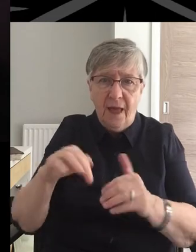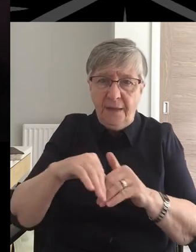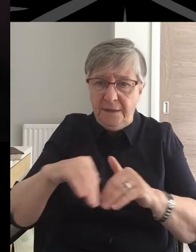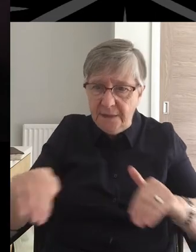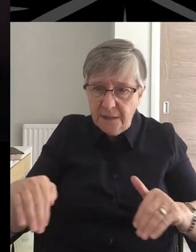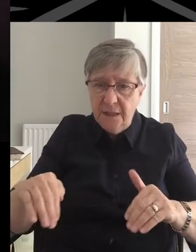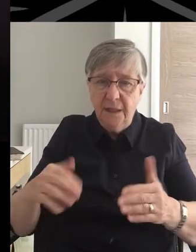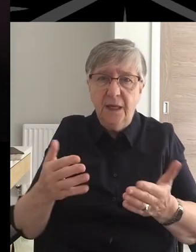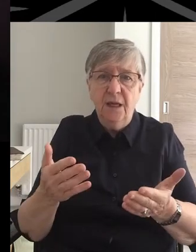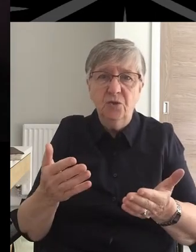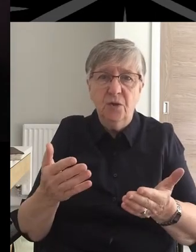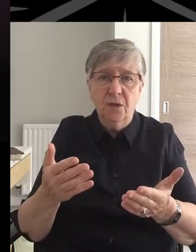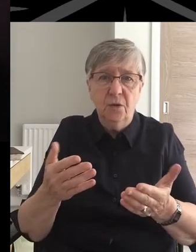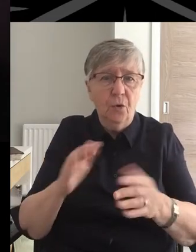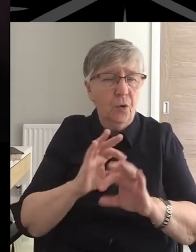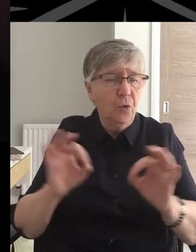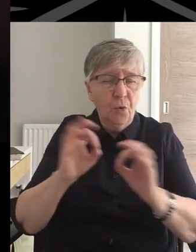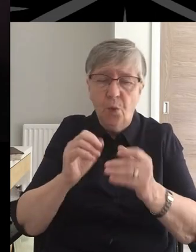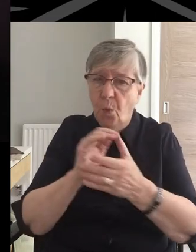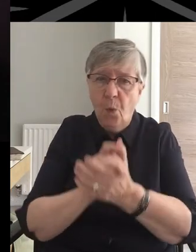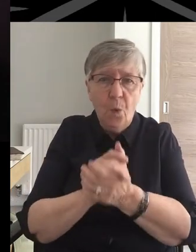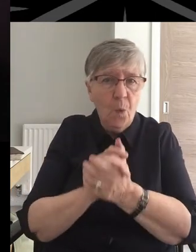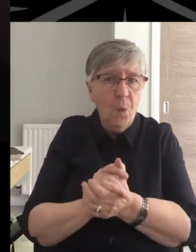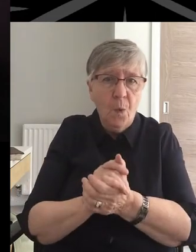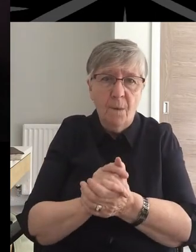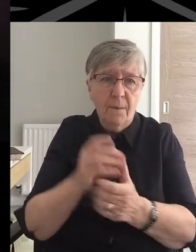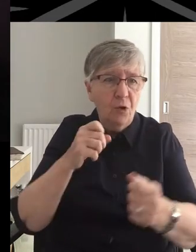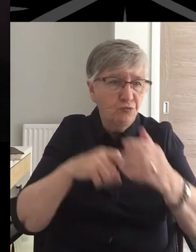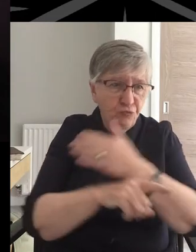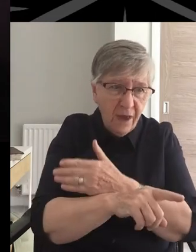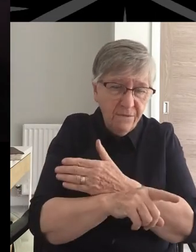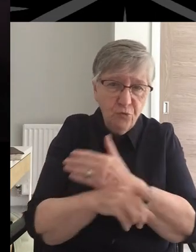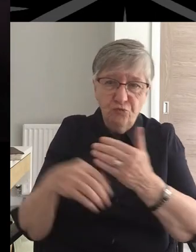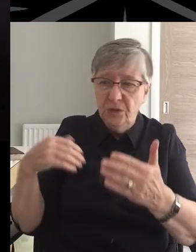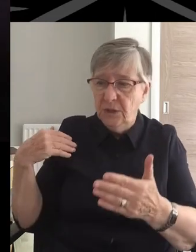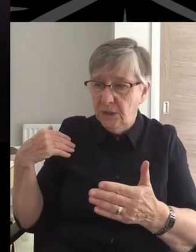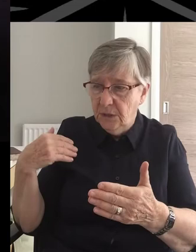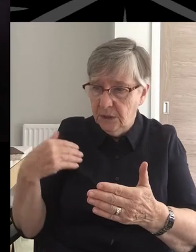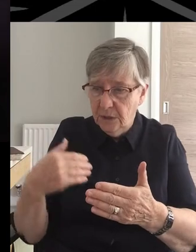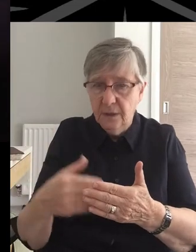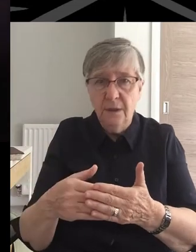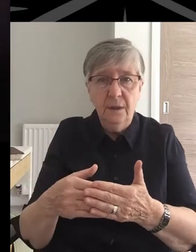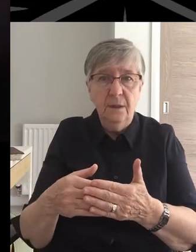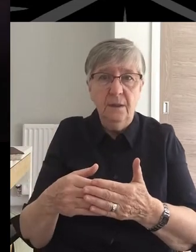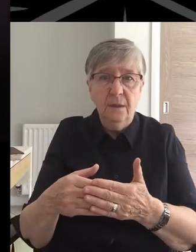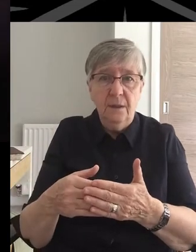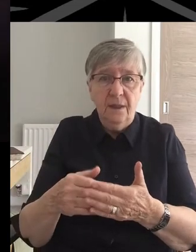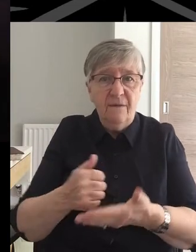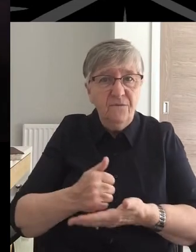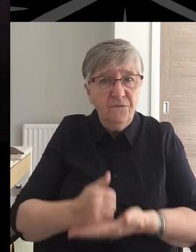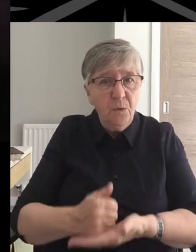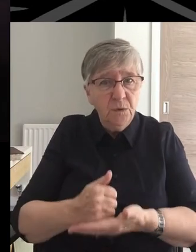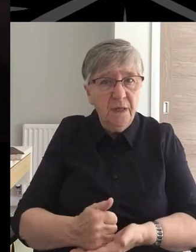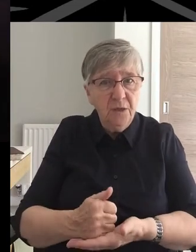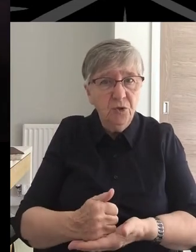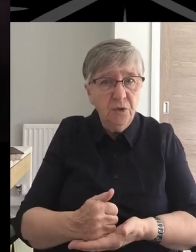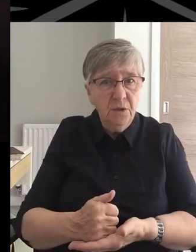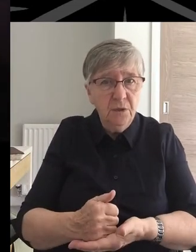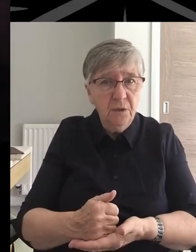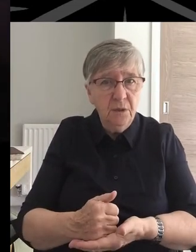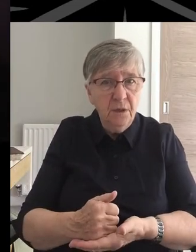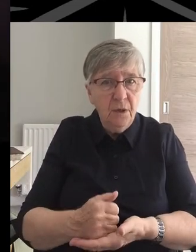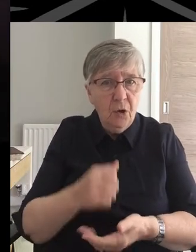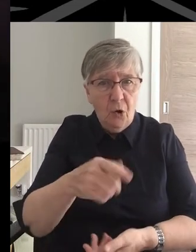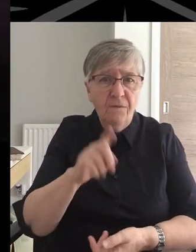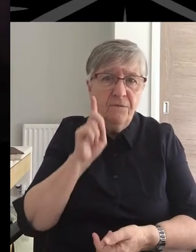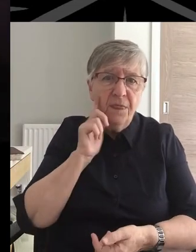dislocation, more than just the hopelessness of being a refugee for all these years, the very foundation stones of the